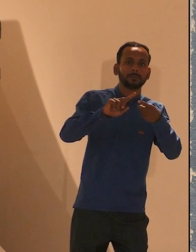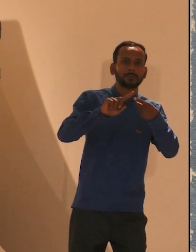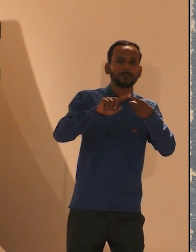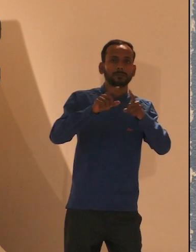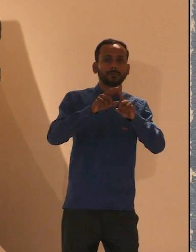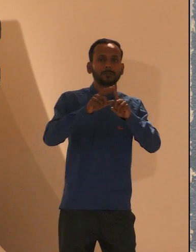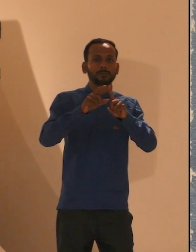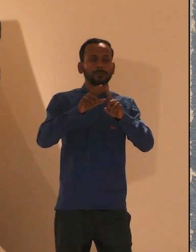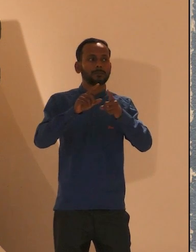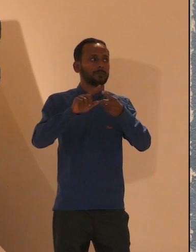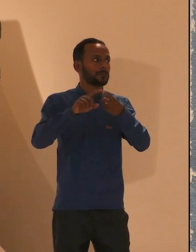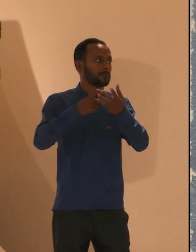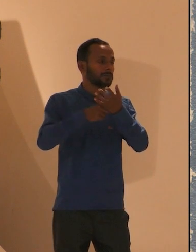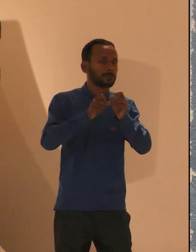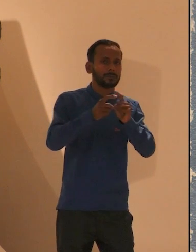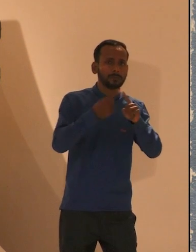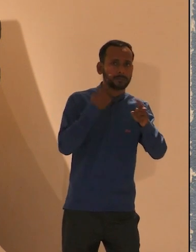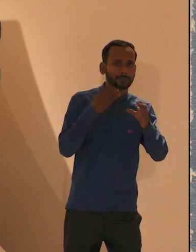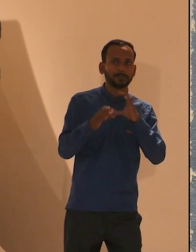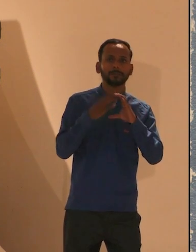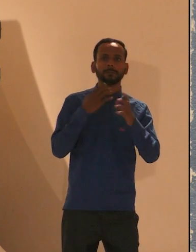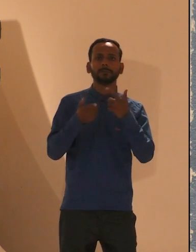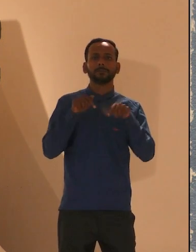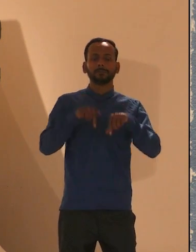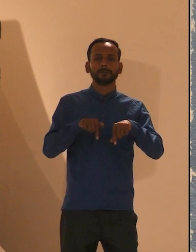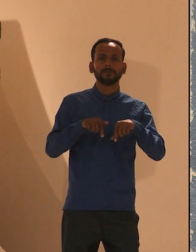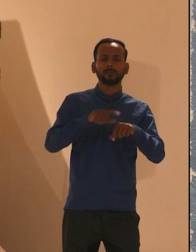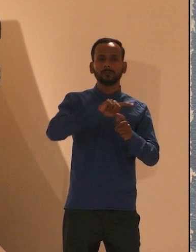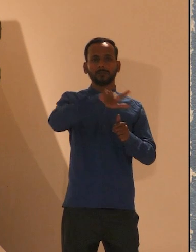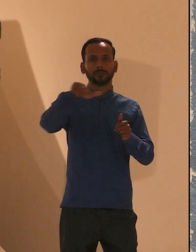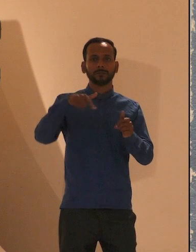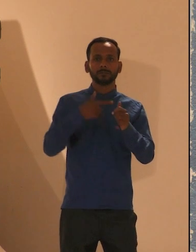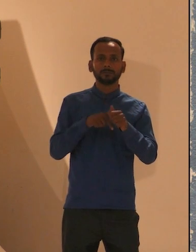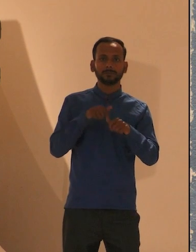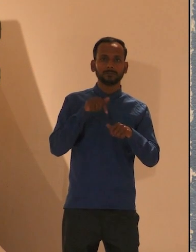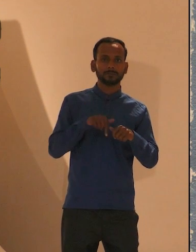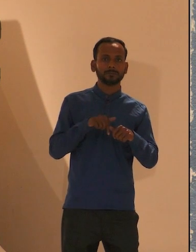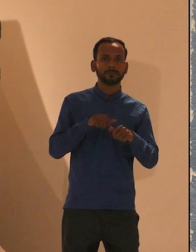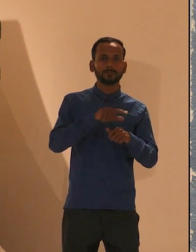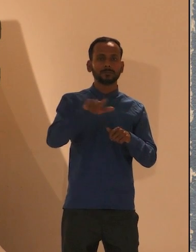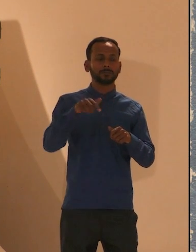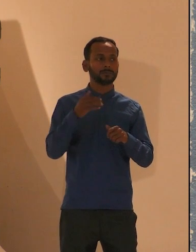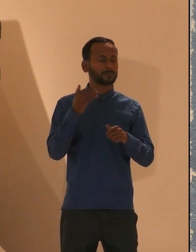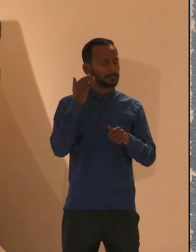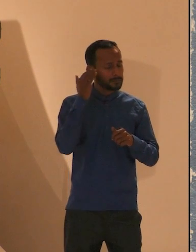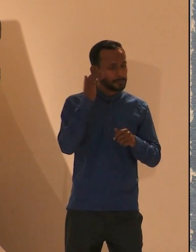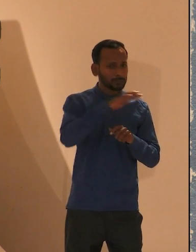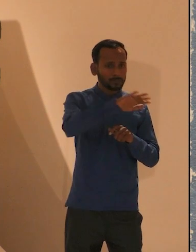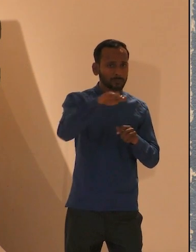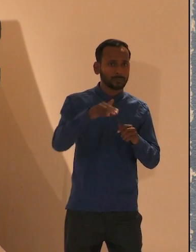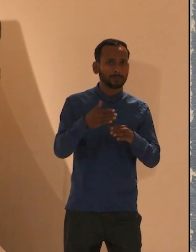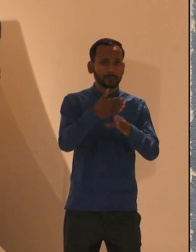a discussion session in which a free-flowing. So, and these are all, as we all know, these are very, very